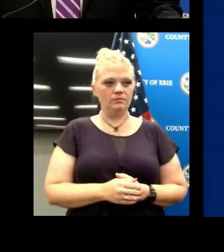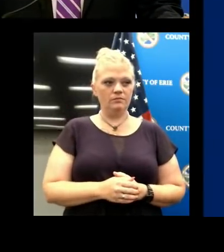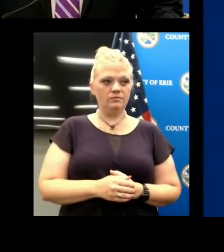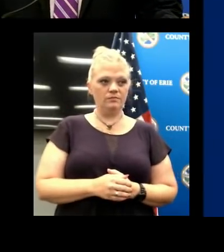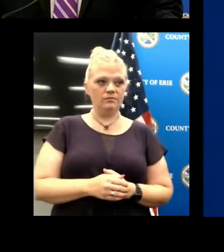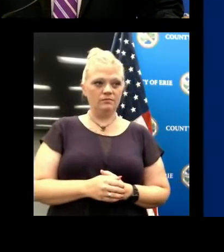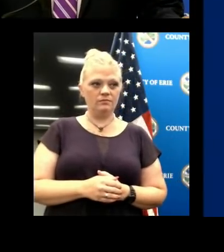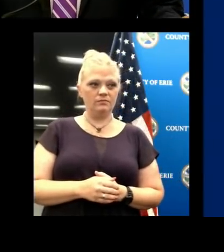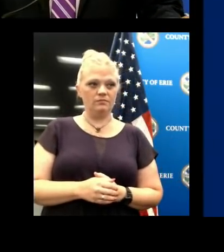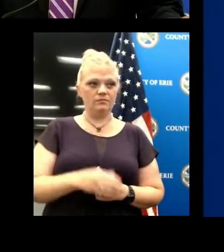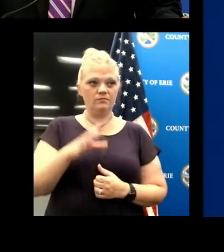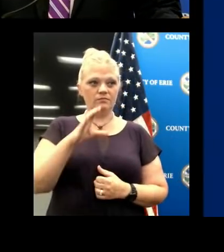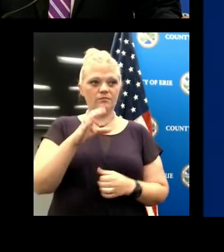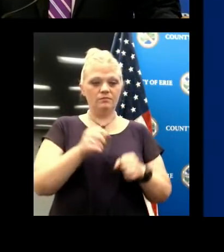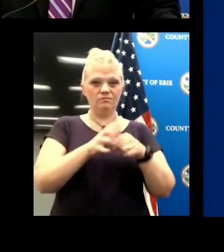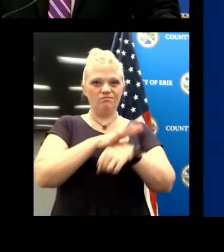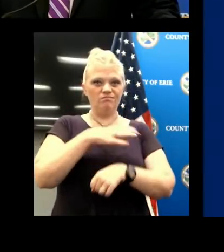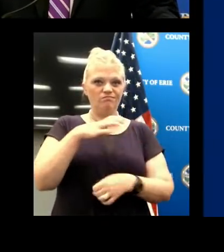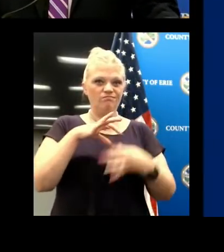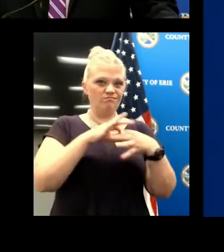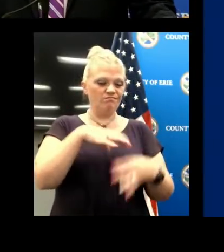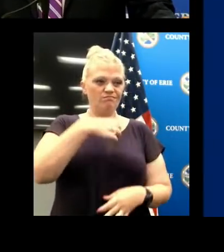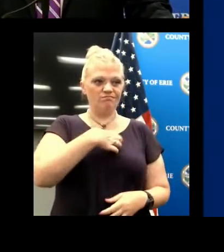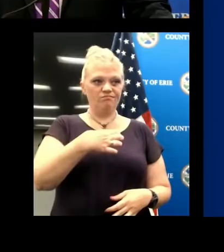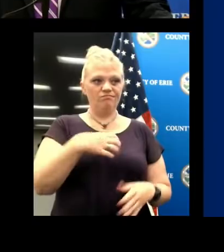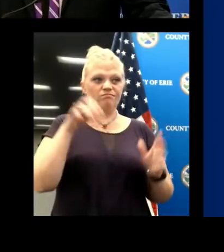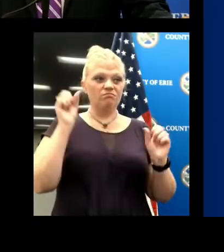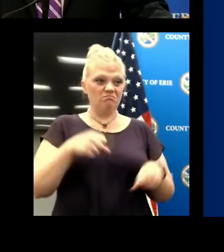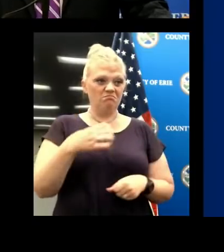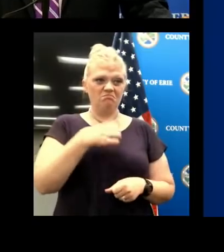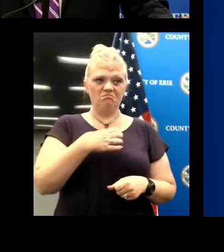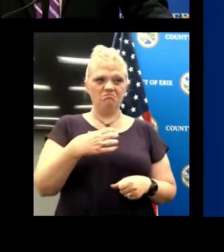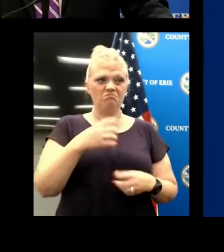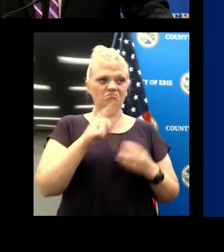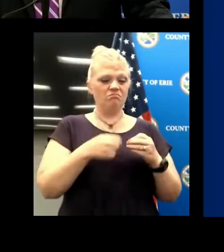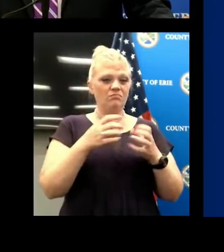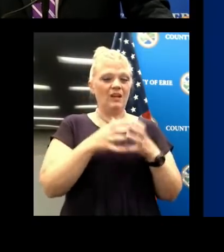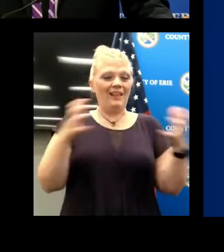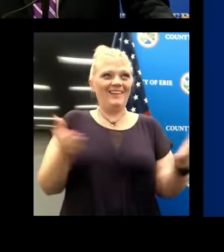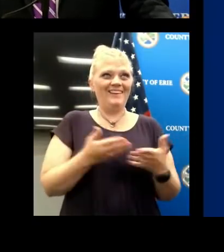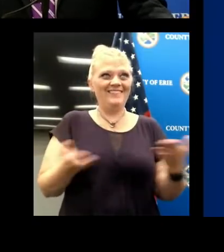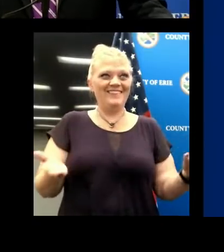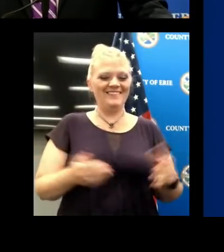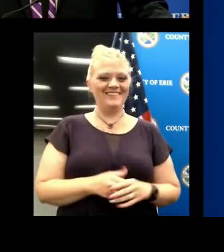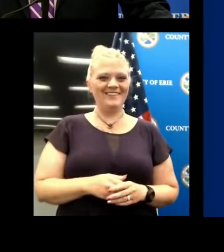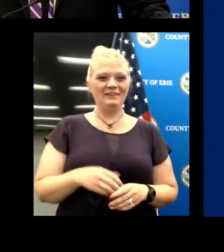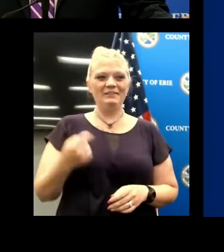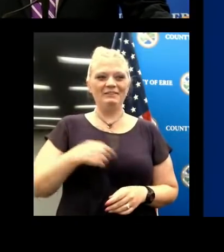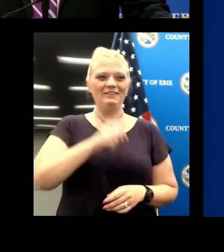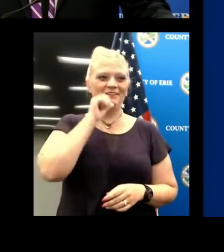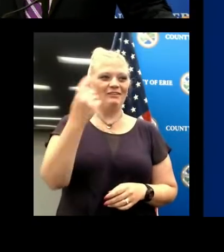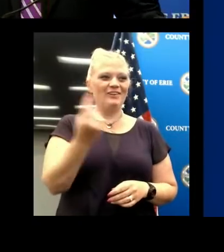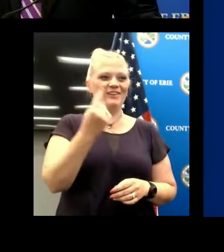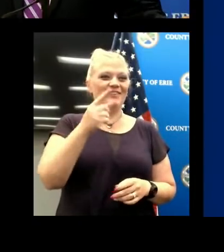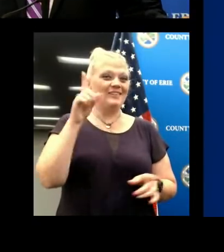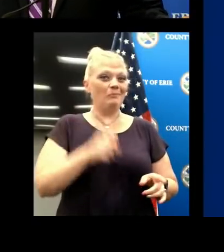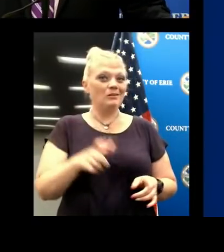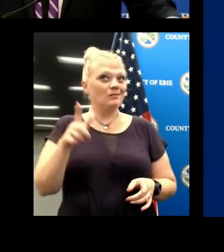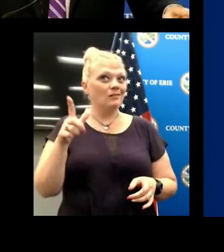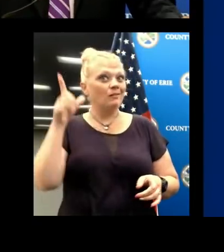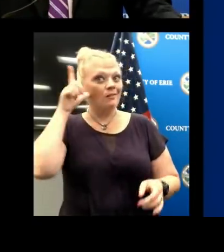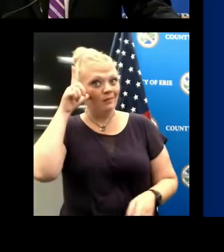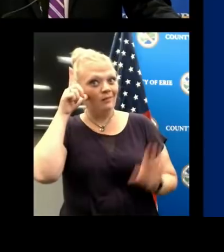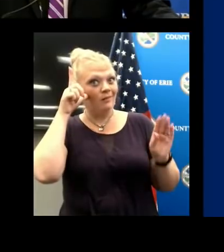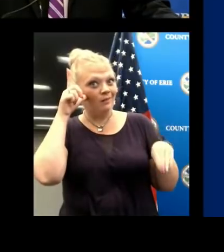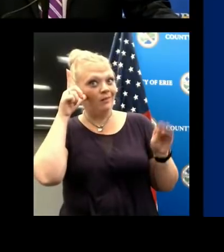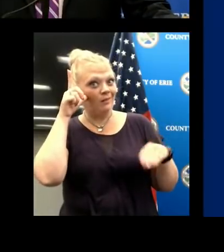COVID-related complaints. Of course, you can complain about a lot of things. We don't always have to listen to those complaints, but